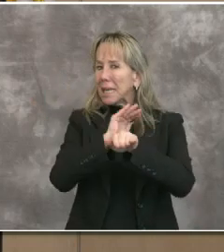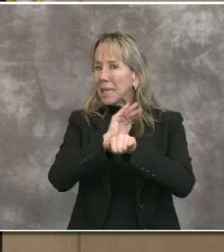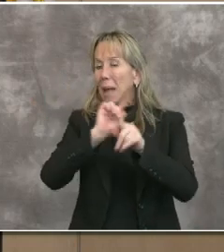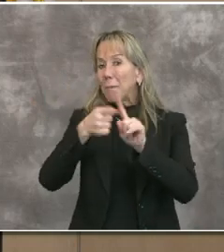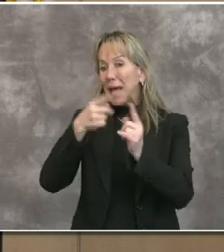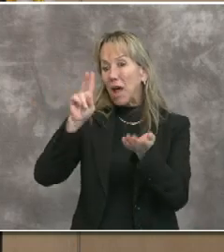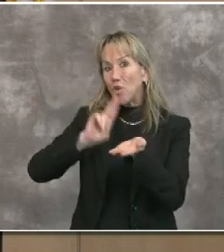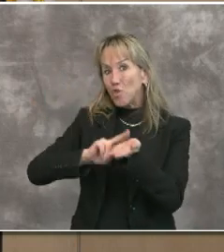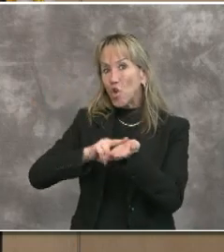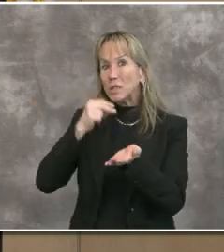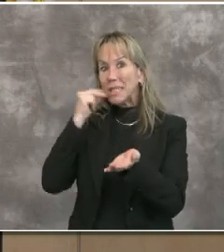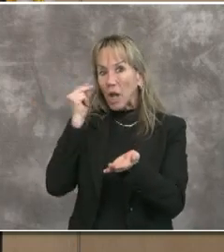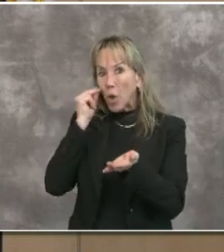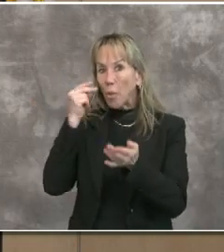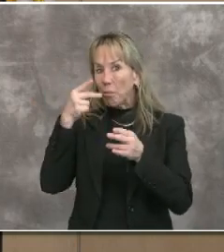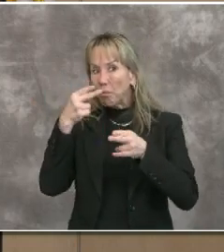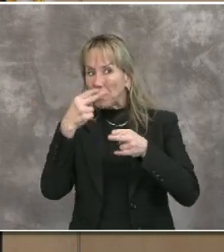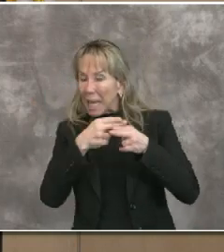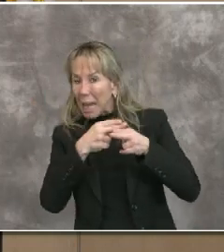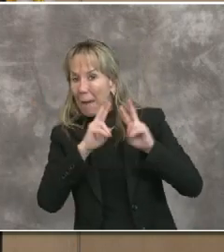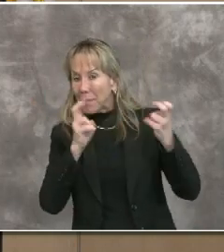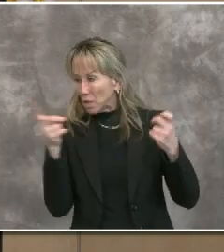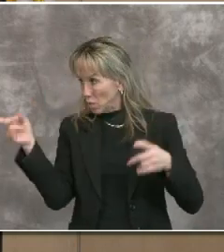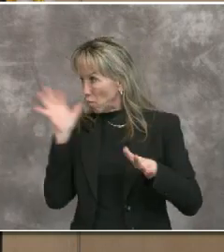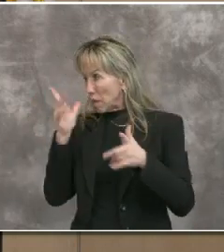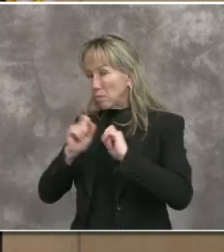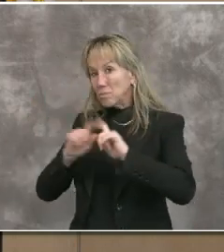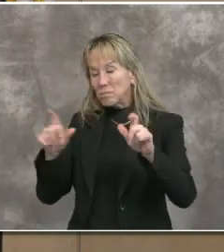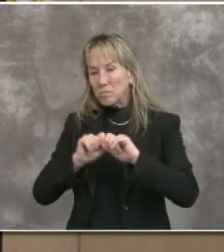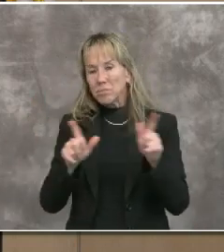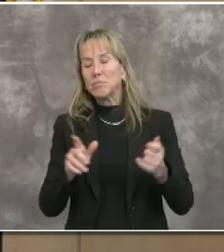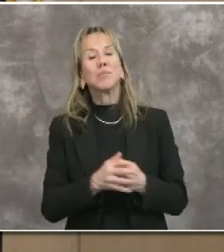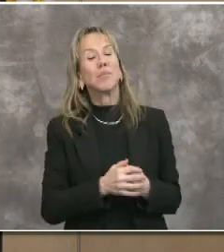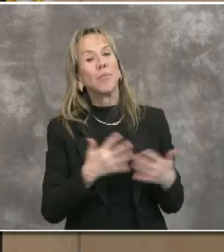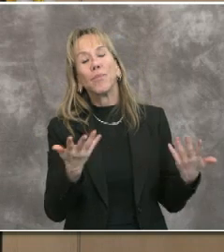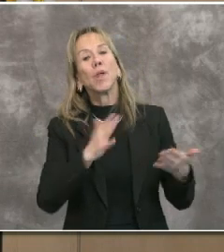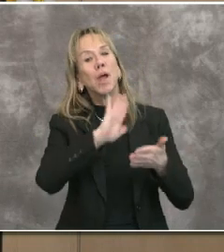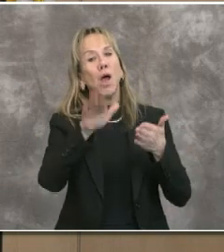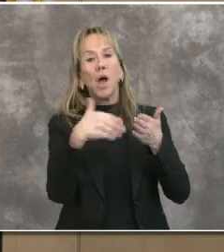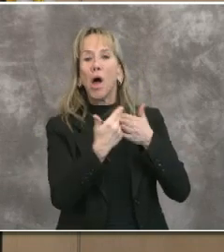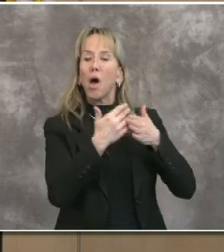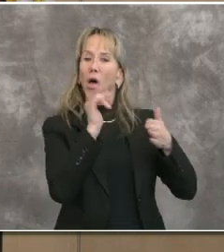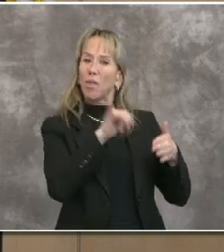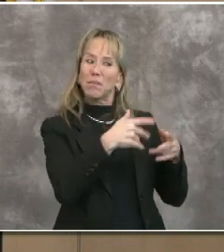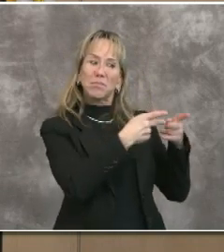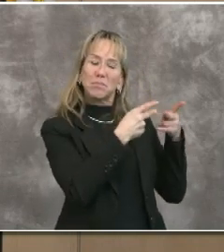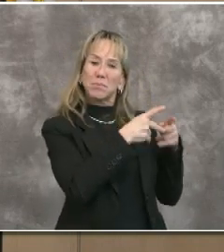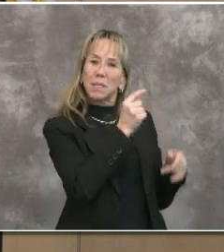names of those nursing homes? Well, actually, all of the congregate care